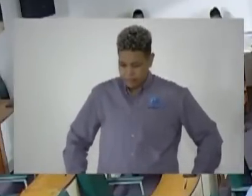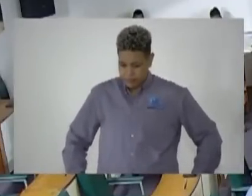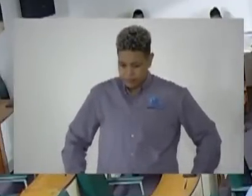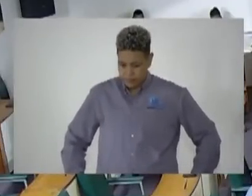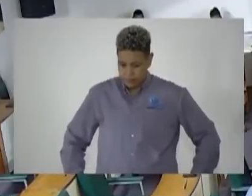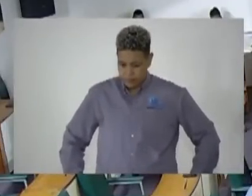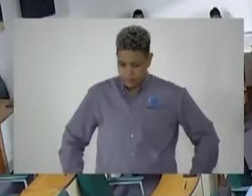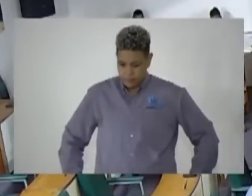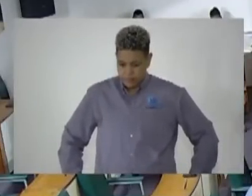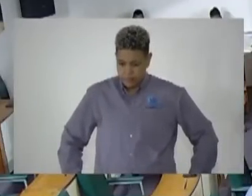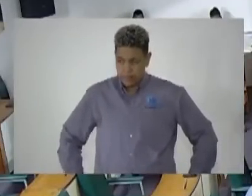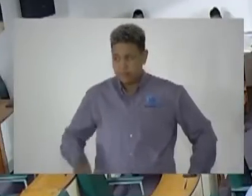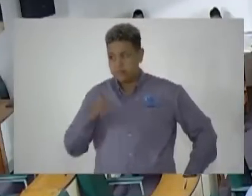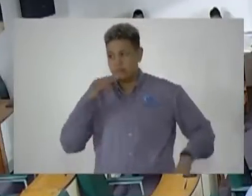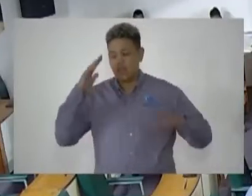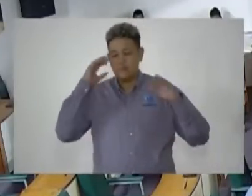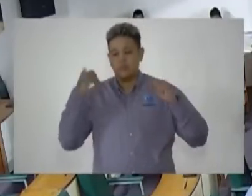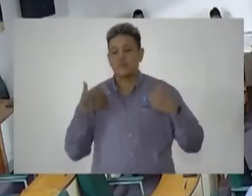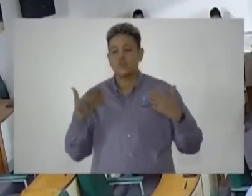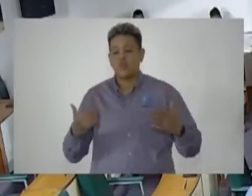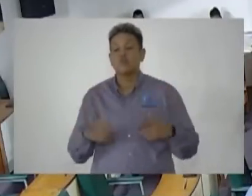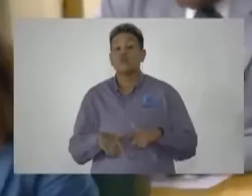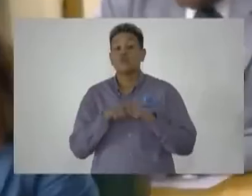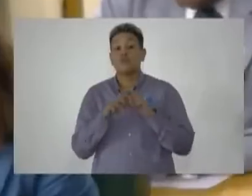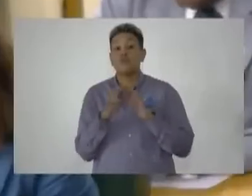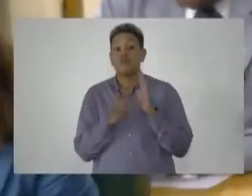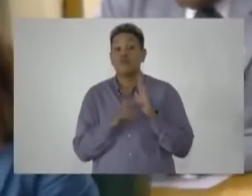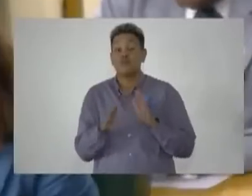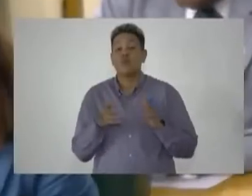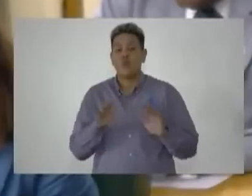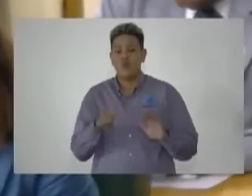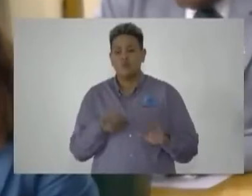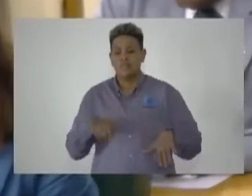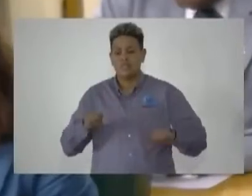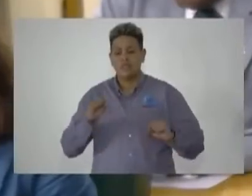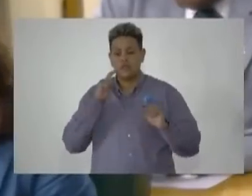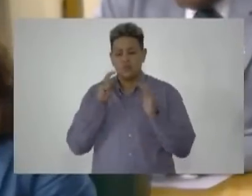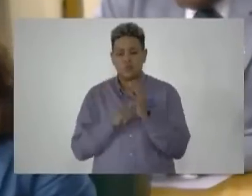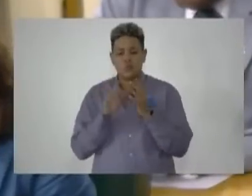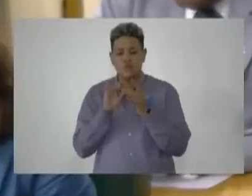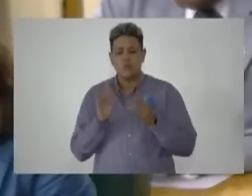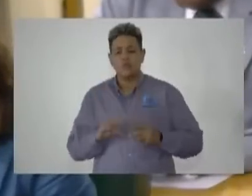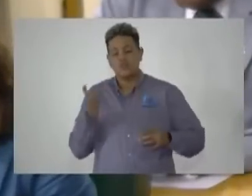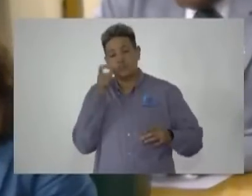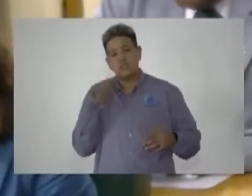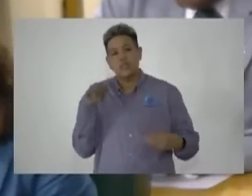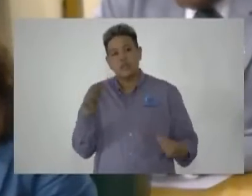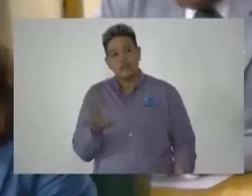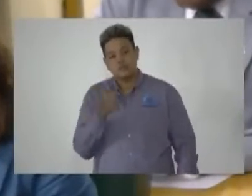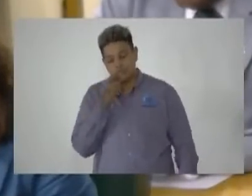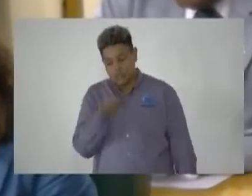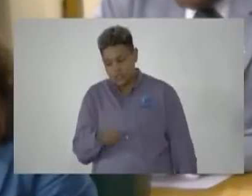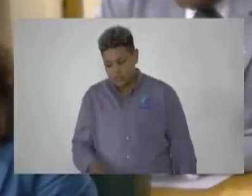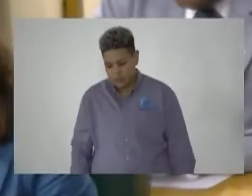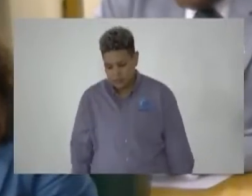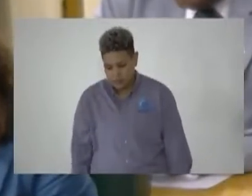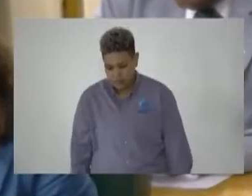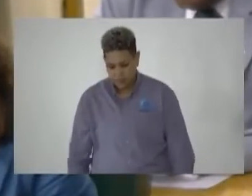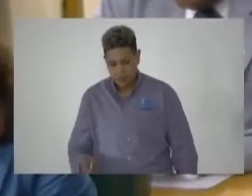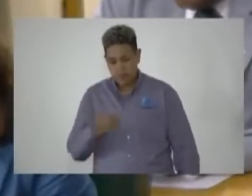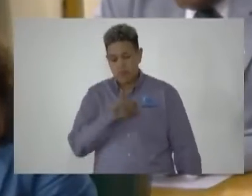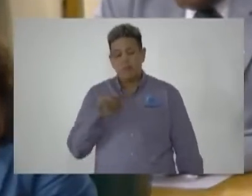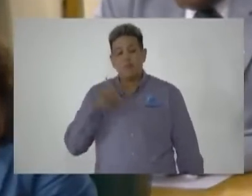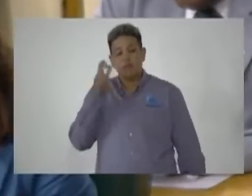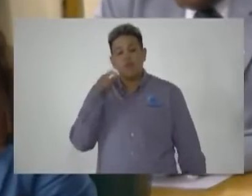Thank you, Mr. President. I now move for suspension of the standing orders to allow me to take the motion, notice of which I gave earlier. Members should have